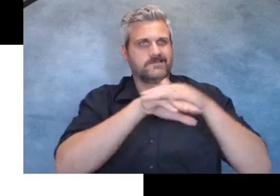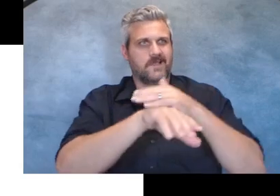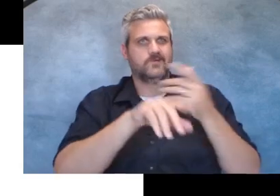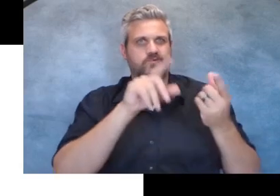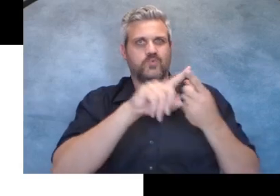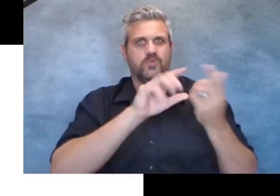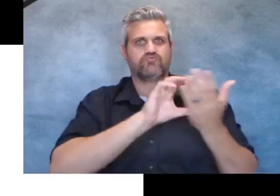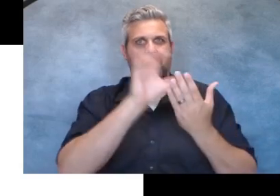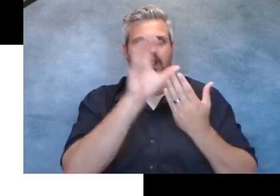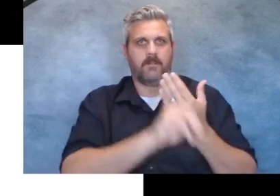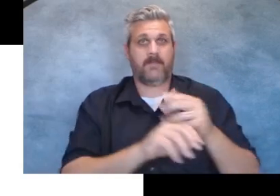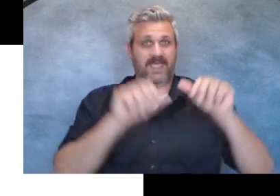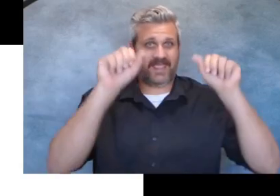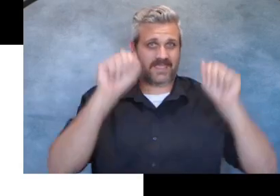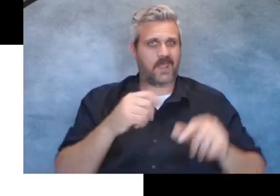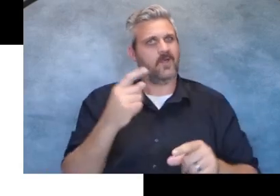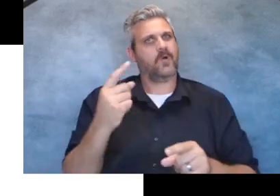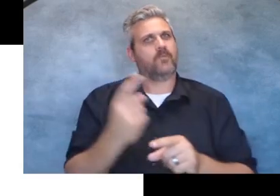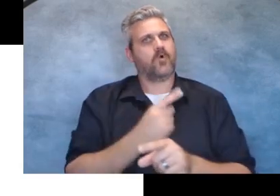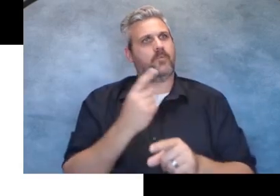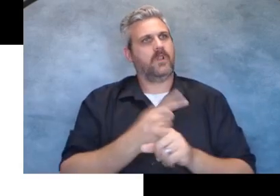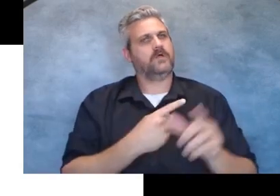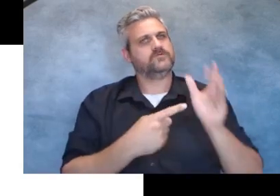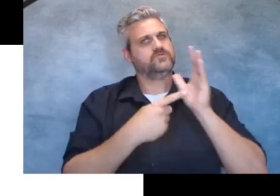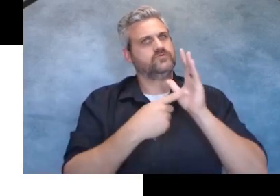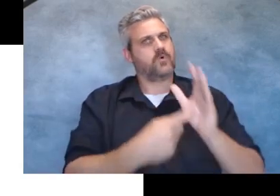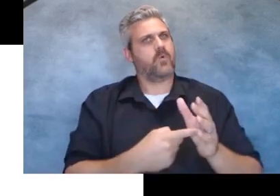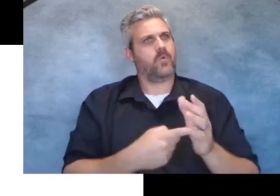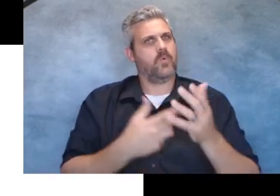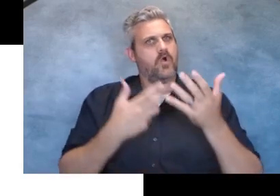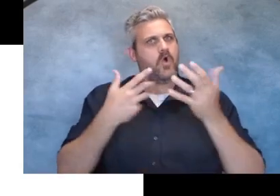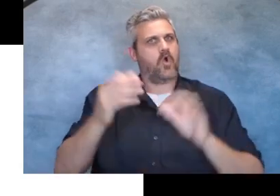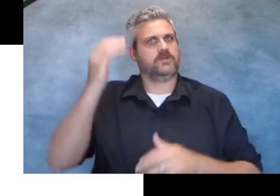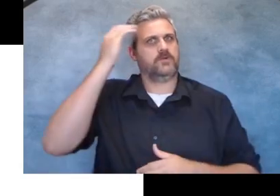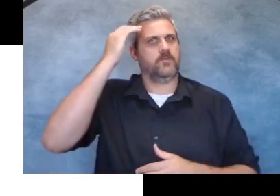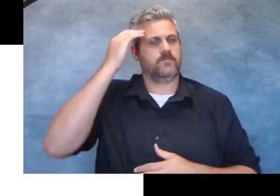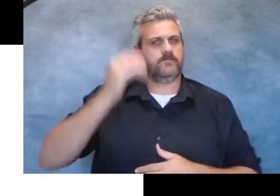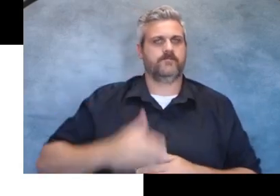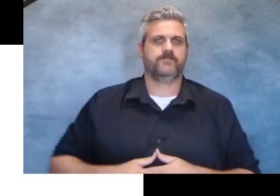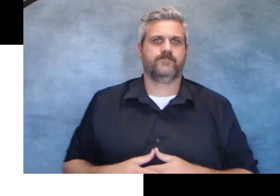access to the curriculum and be able to appropriately show what they know.